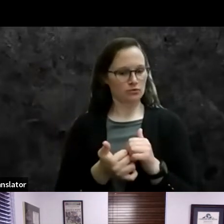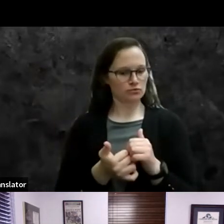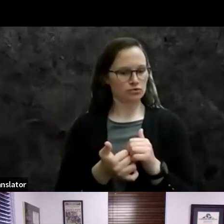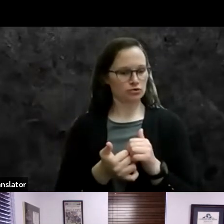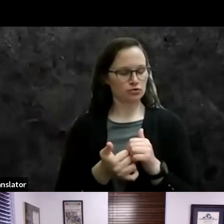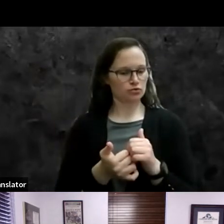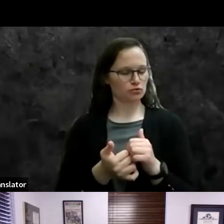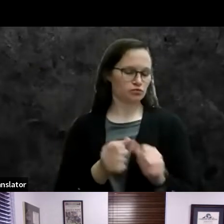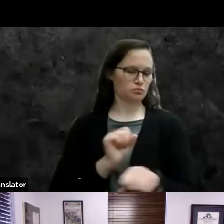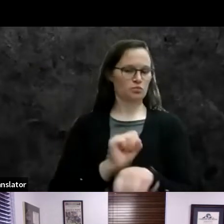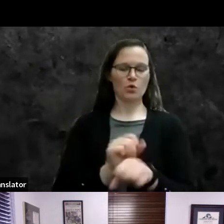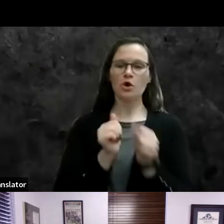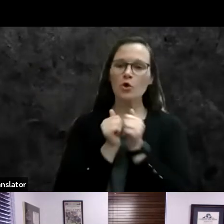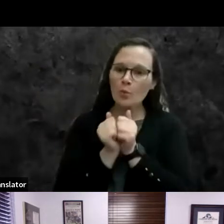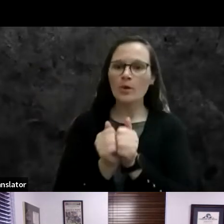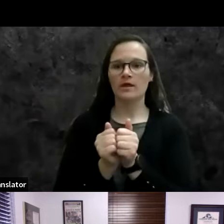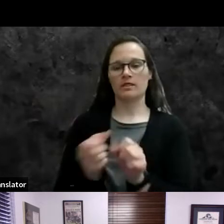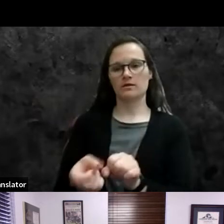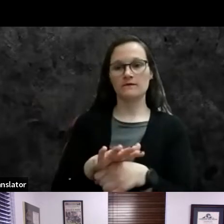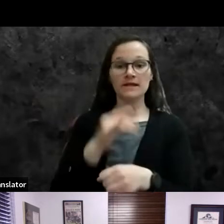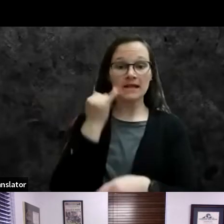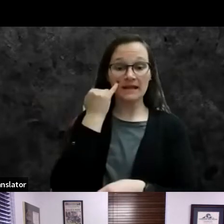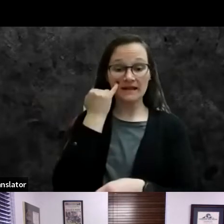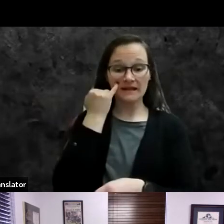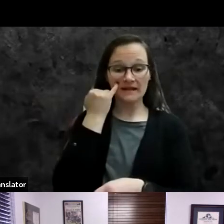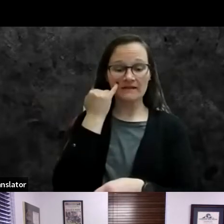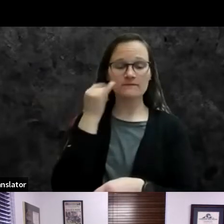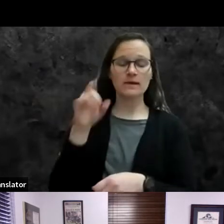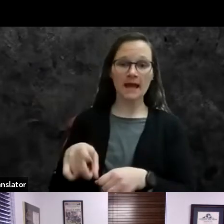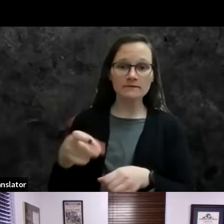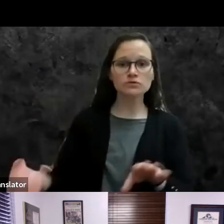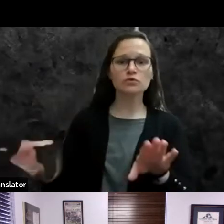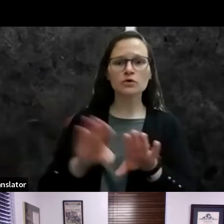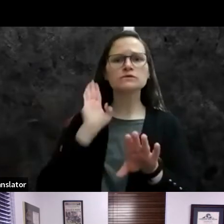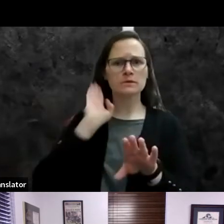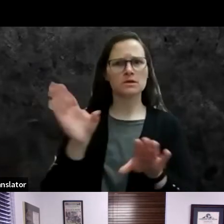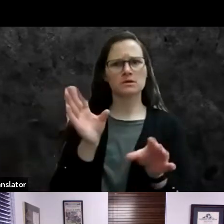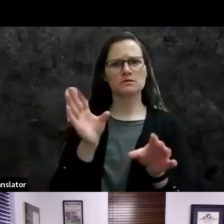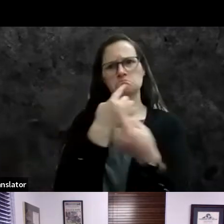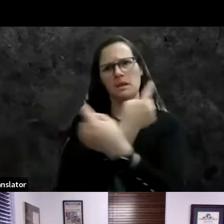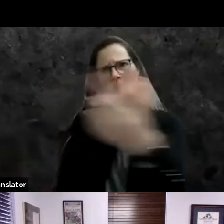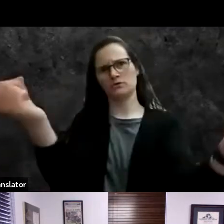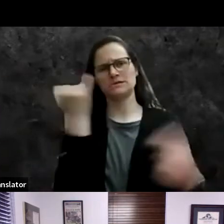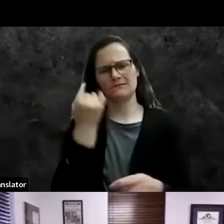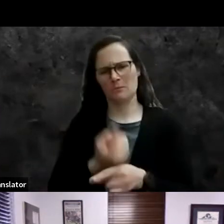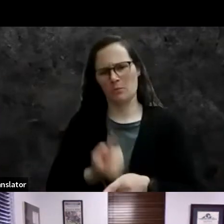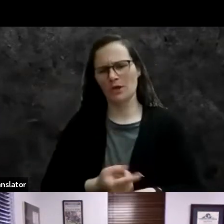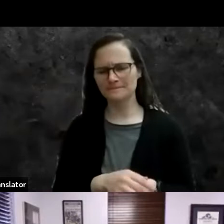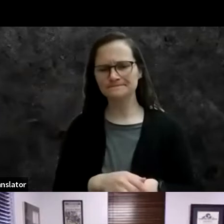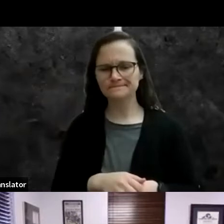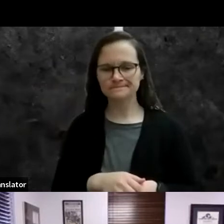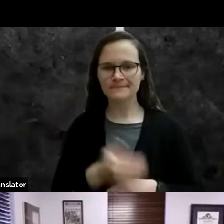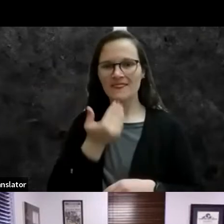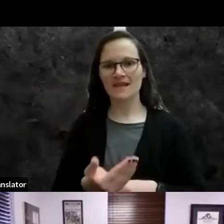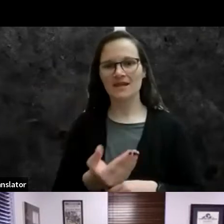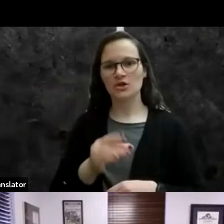the triggers present themselves, we will make the appropriate announcement for the university as necessary. Thank you, Dr. Scott. And, you know,